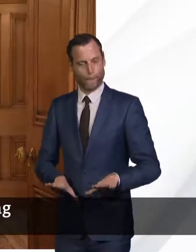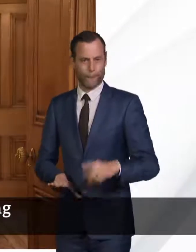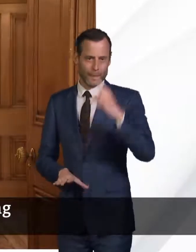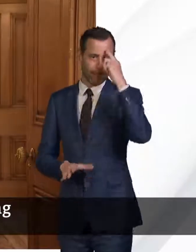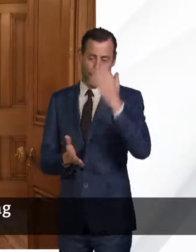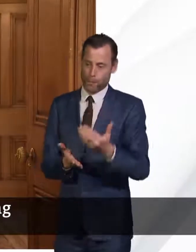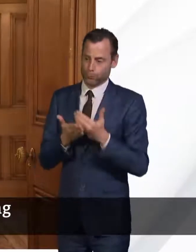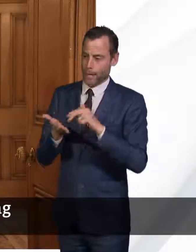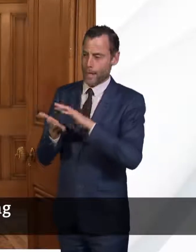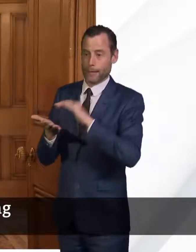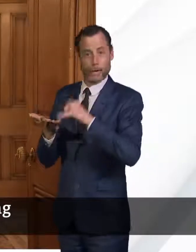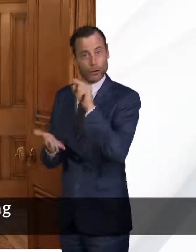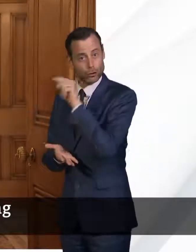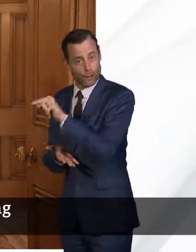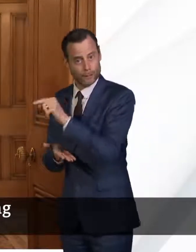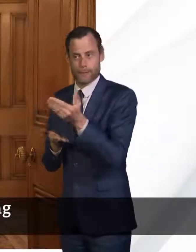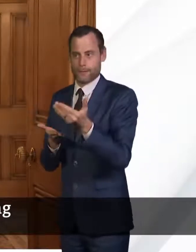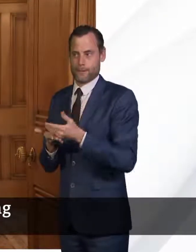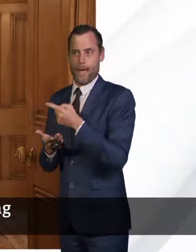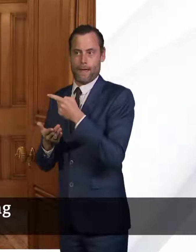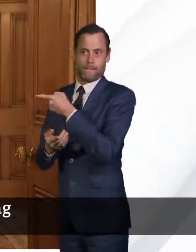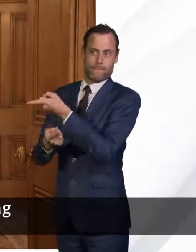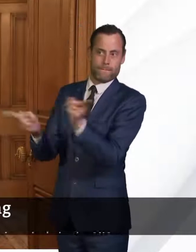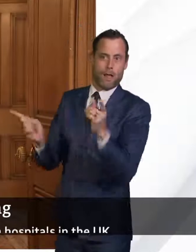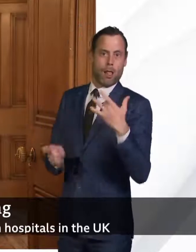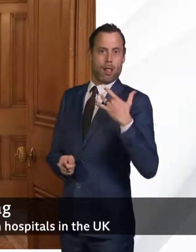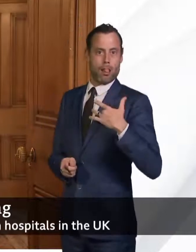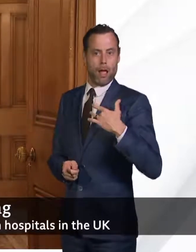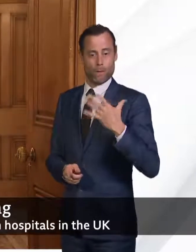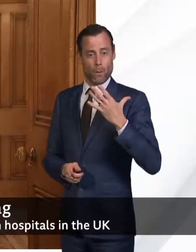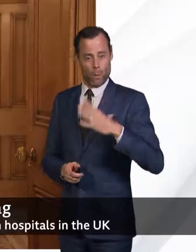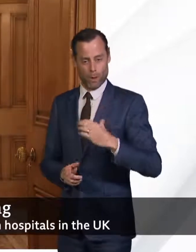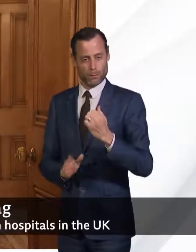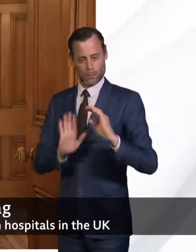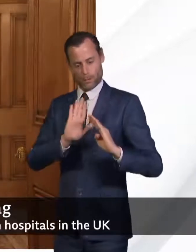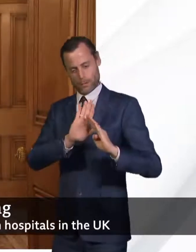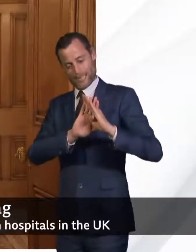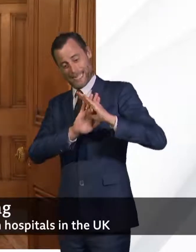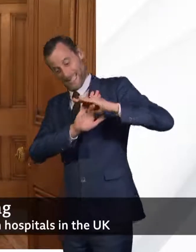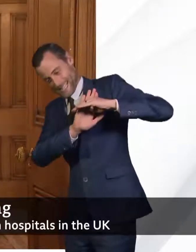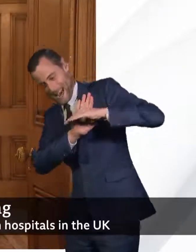the NHS, to save lives and to bring that curve down. Thank you, Amanda. Next question.